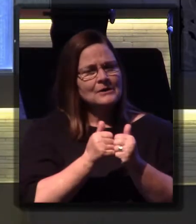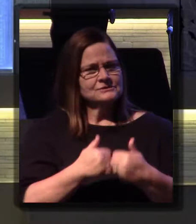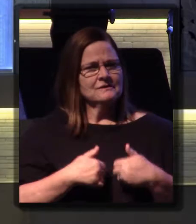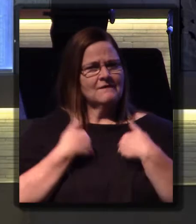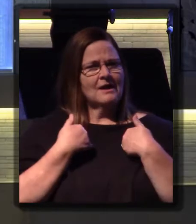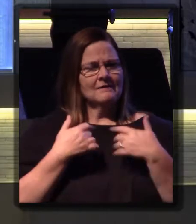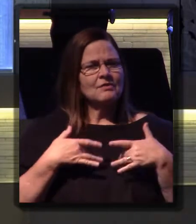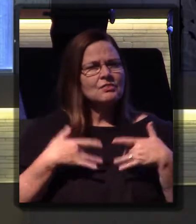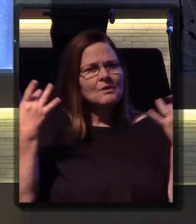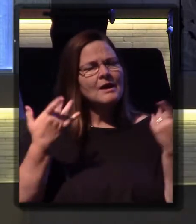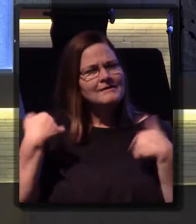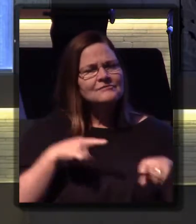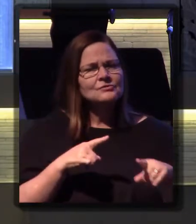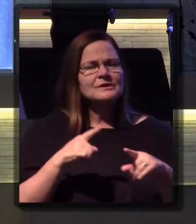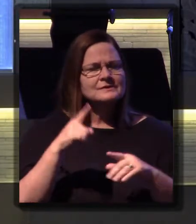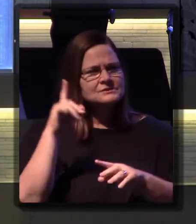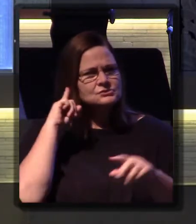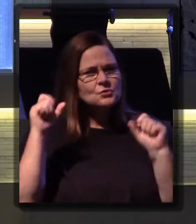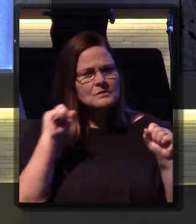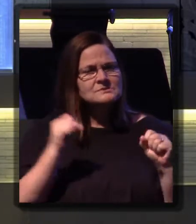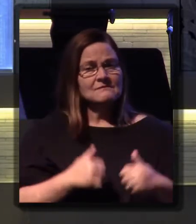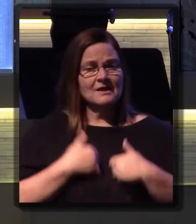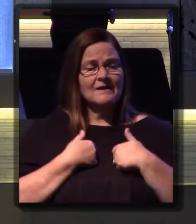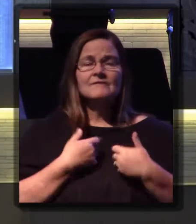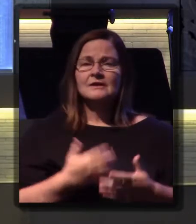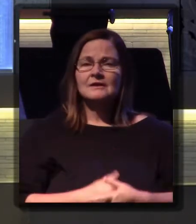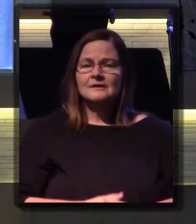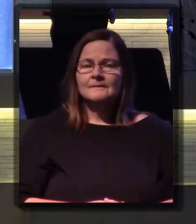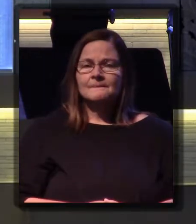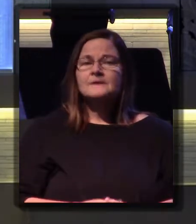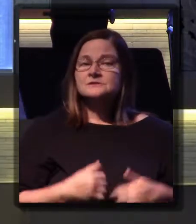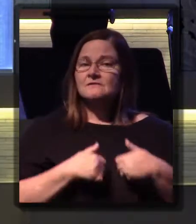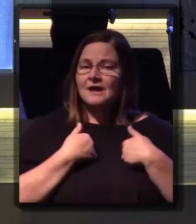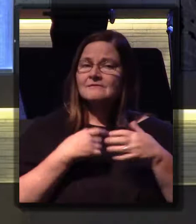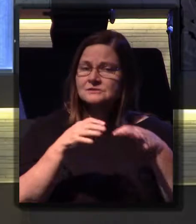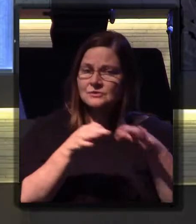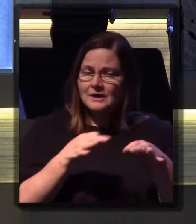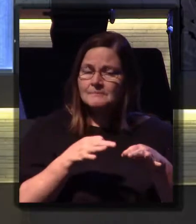Friends, when we think about how to survive and even thrive in the storms of life,